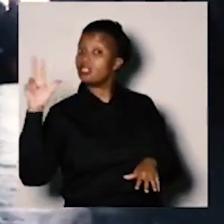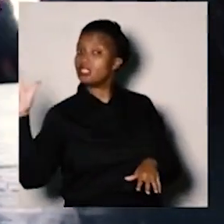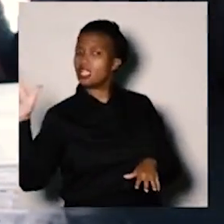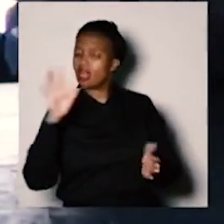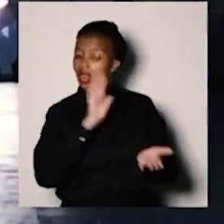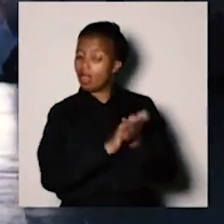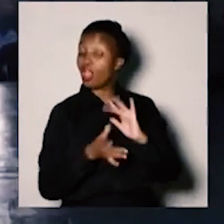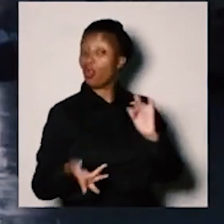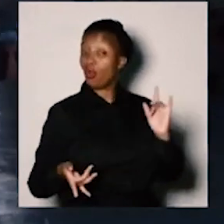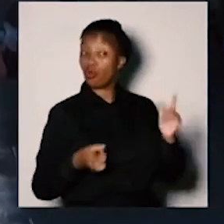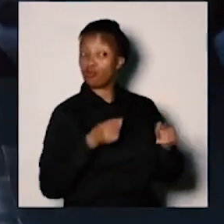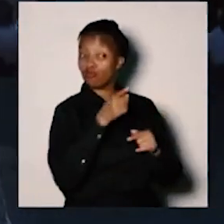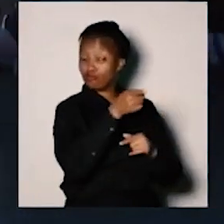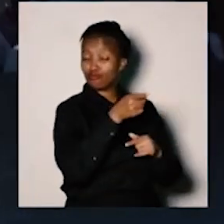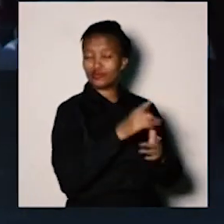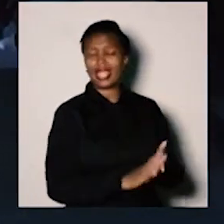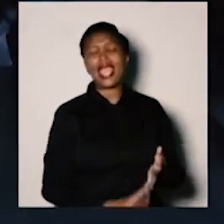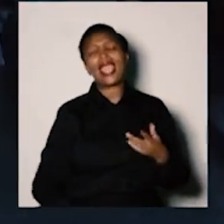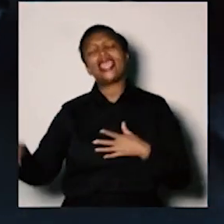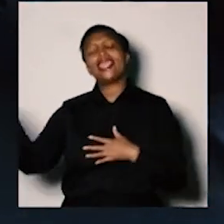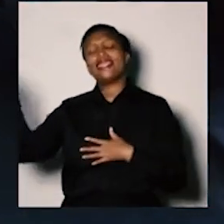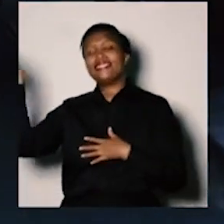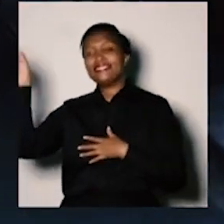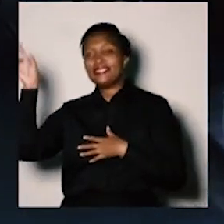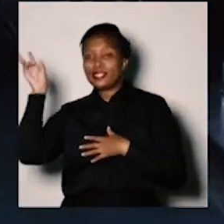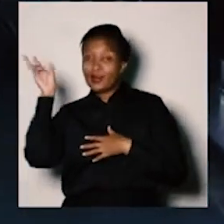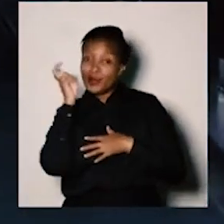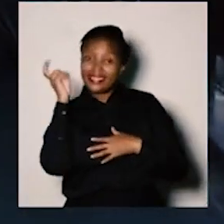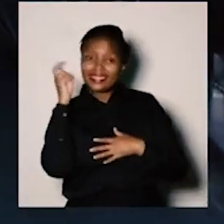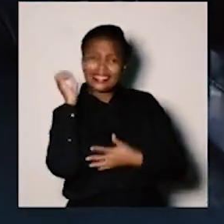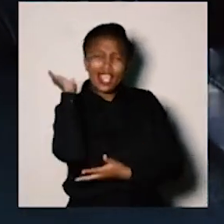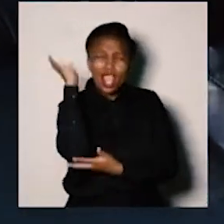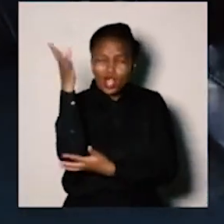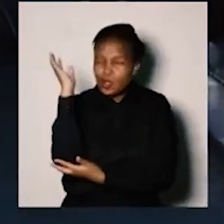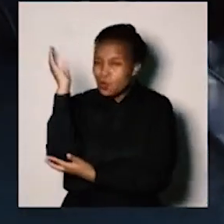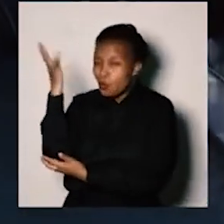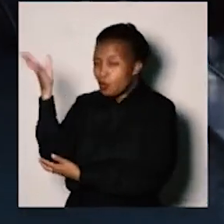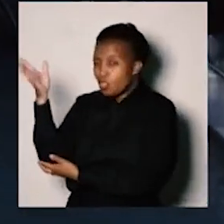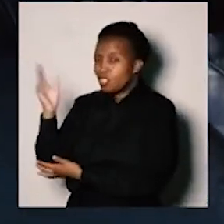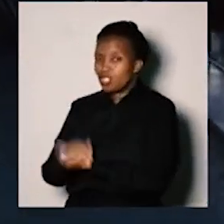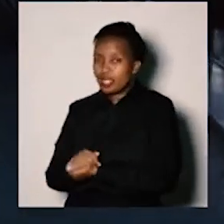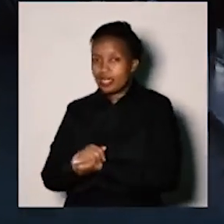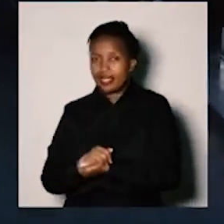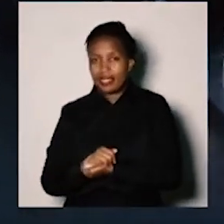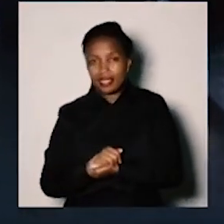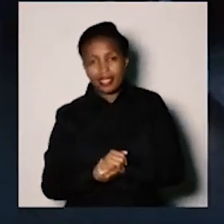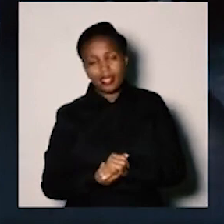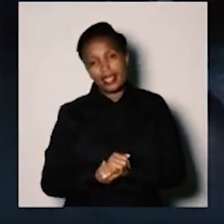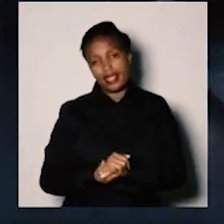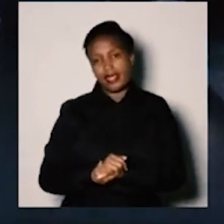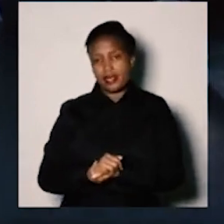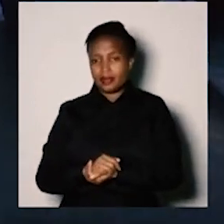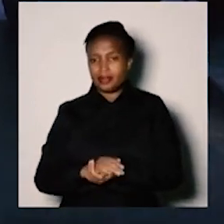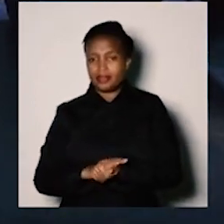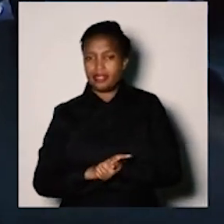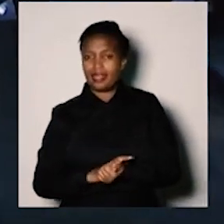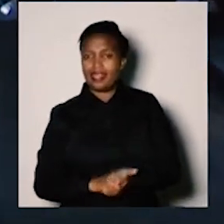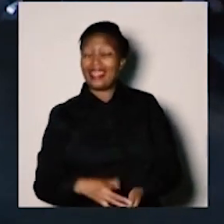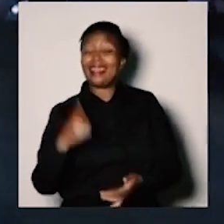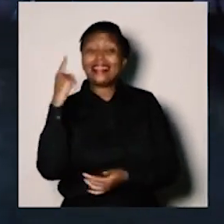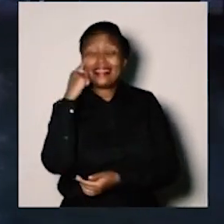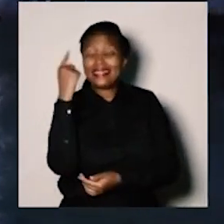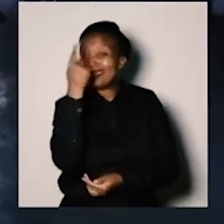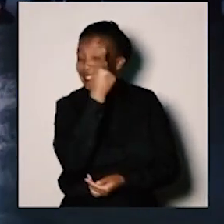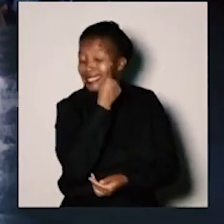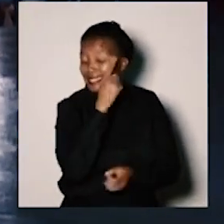listen to preaching by Diamond Atong and a testimony by